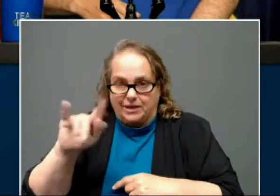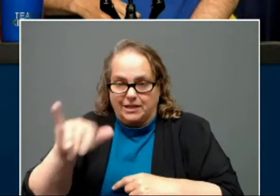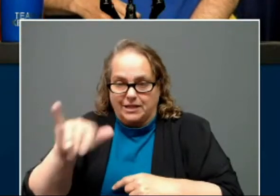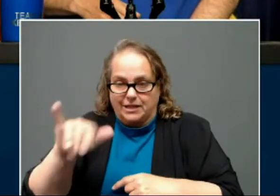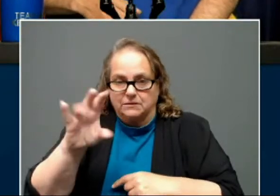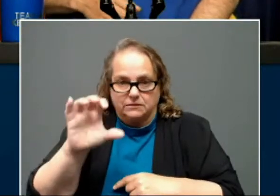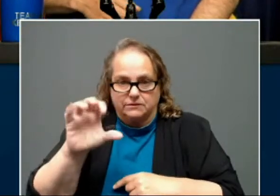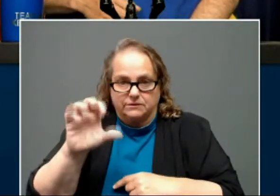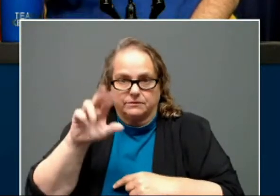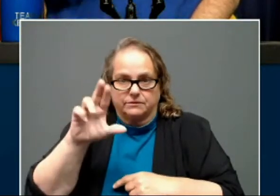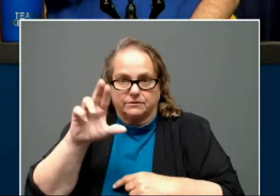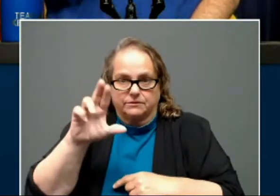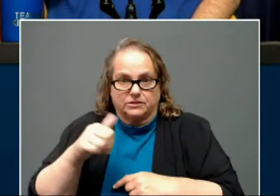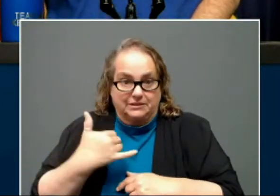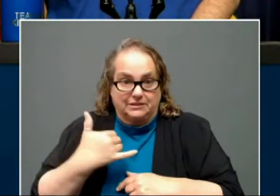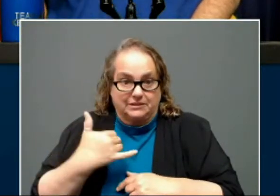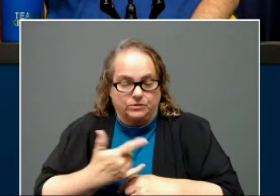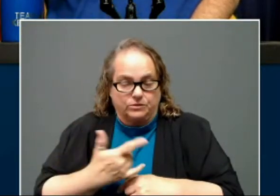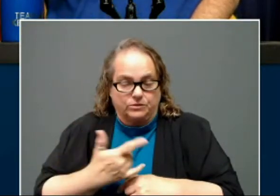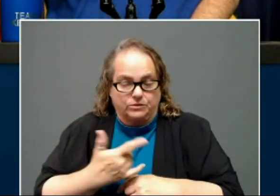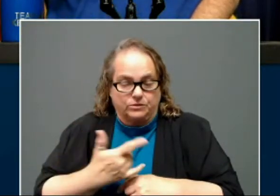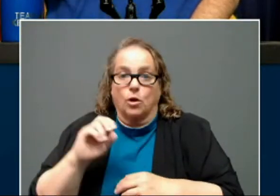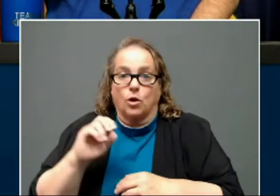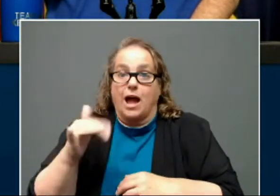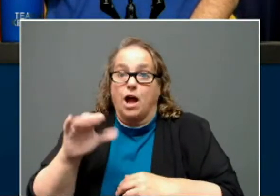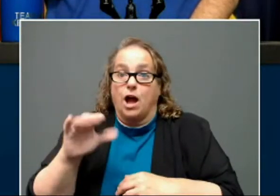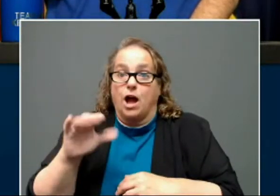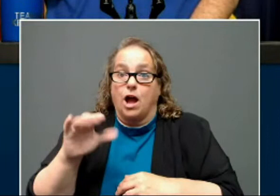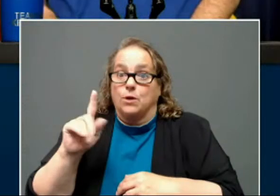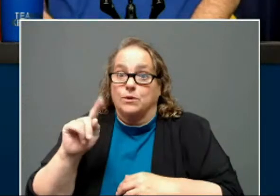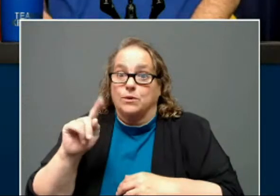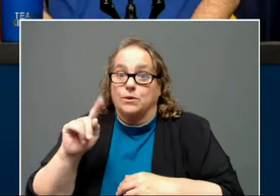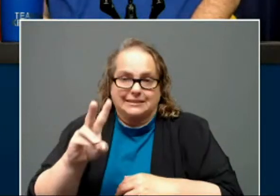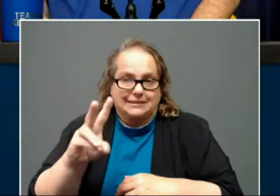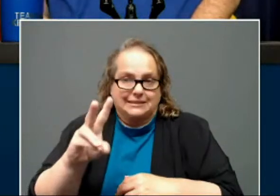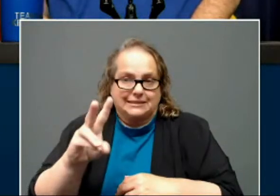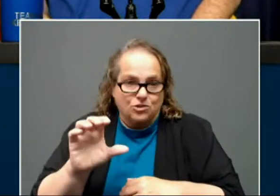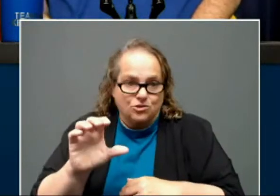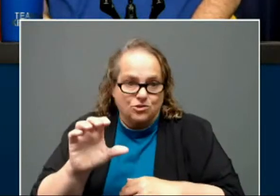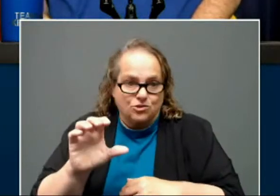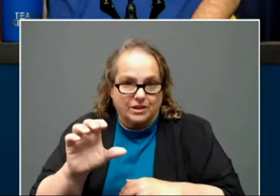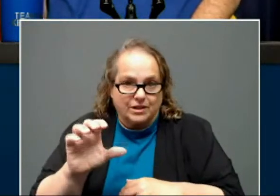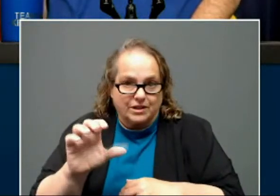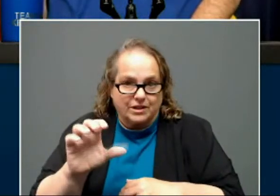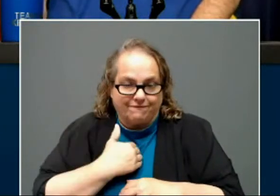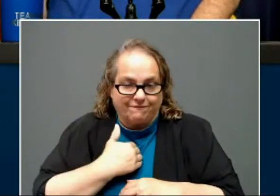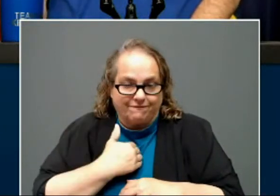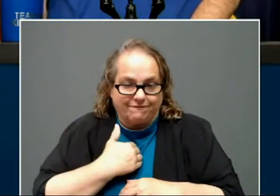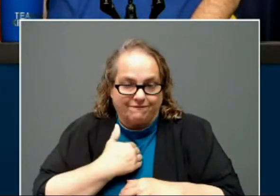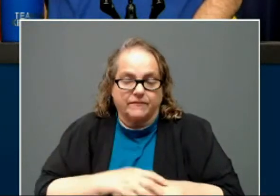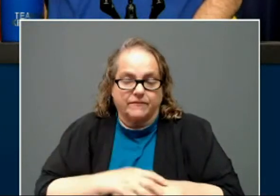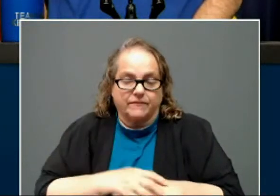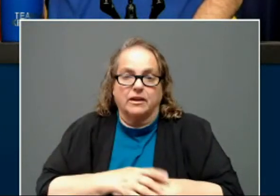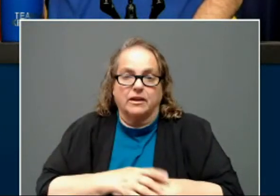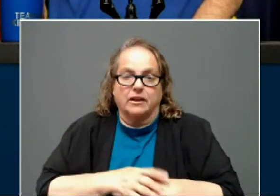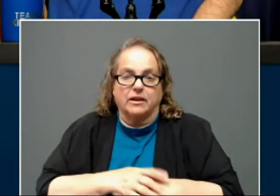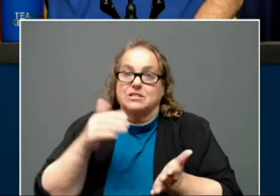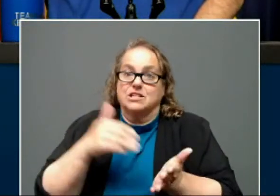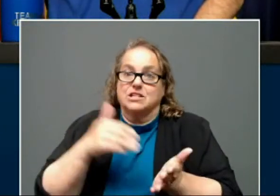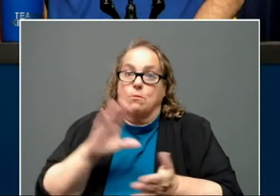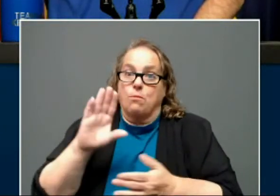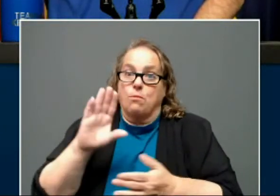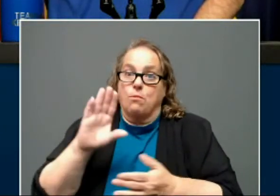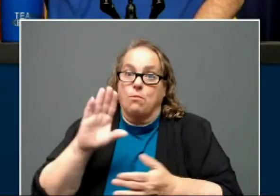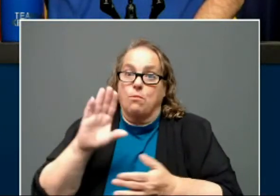right now. In Ohio County, 600 extra from Ohio County Healthcare. And the Medical Center at Bowling Green can do